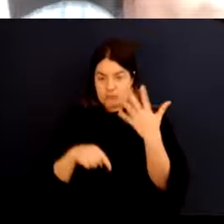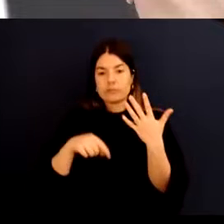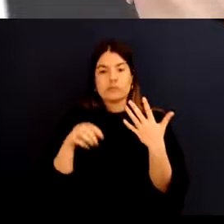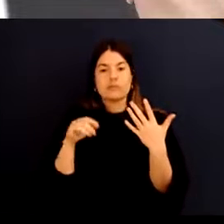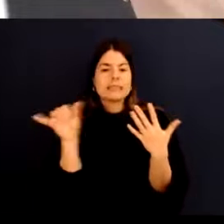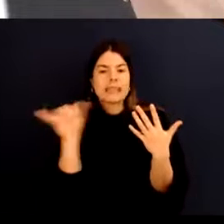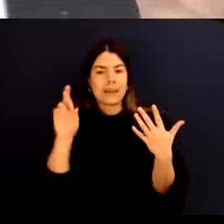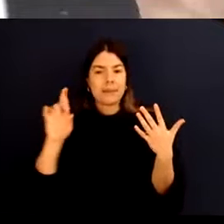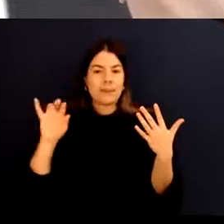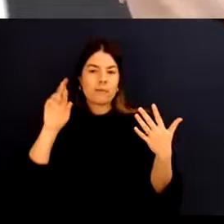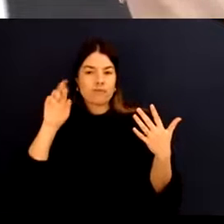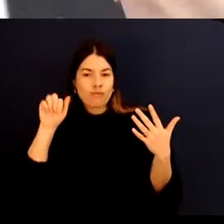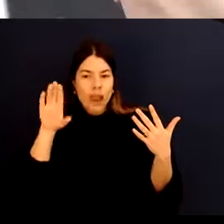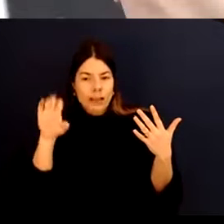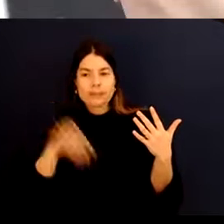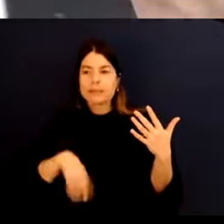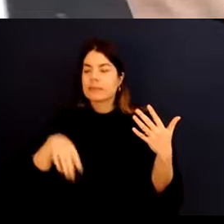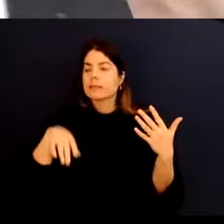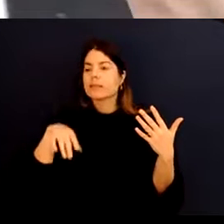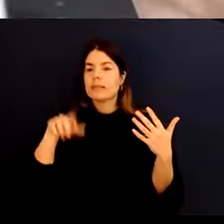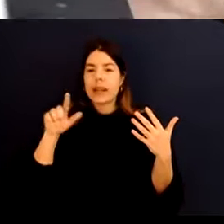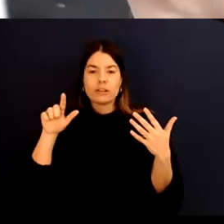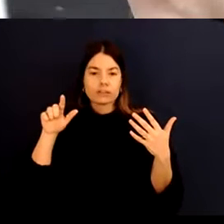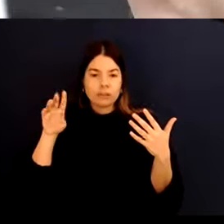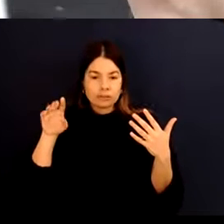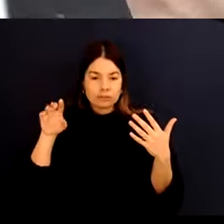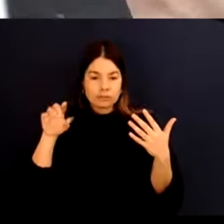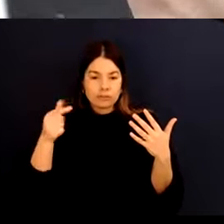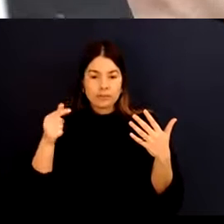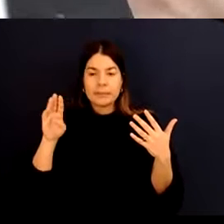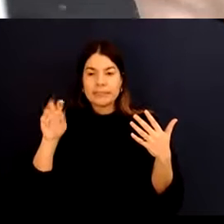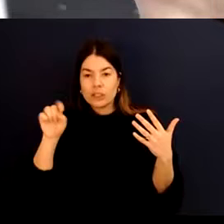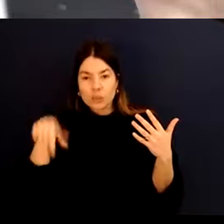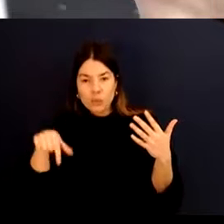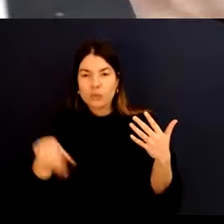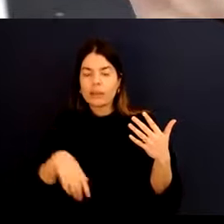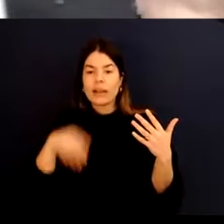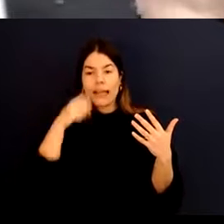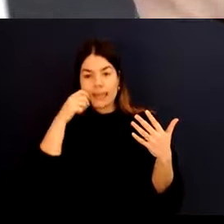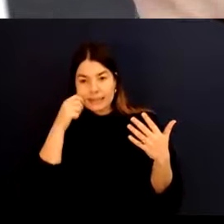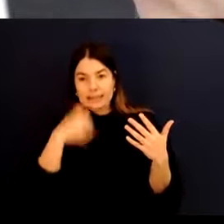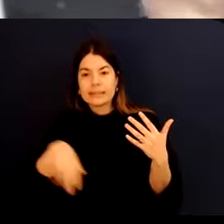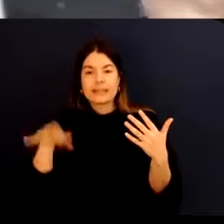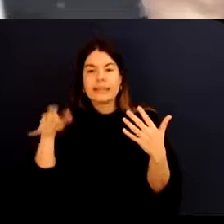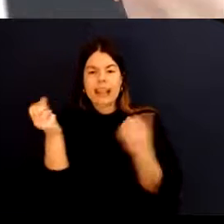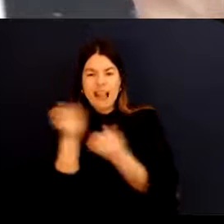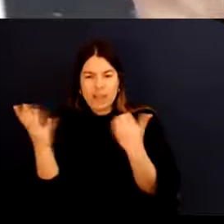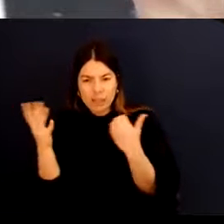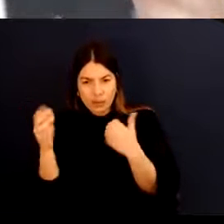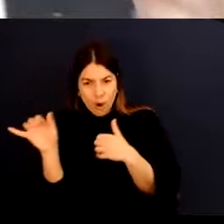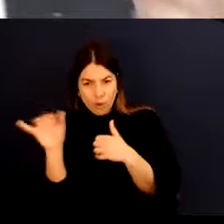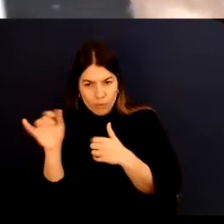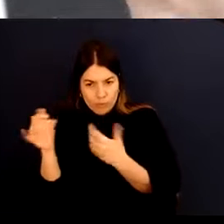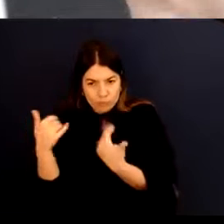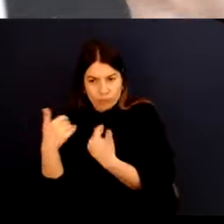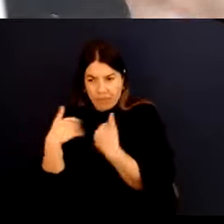gender, LGBTQ identity, income, are collected? Okay, how would you work to ensure a disability identifier question